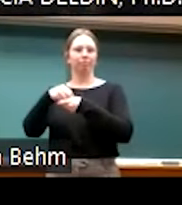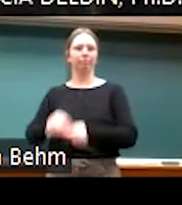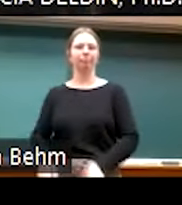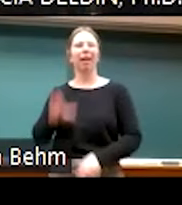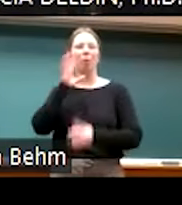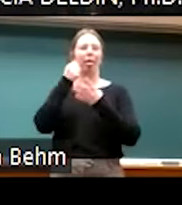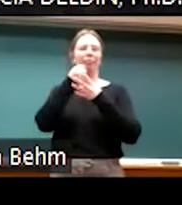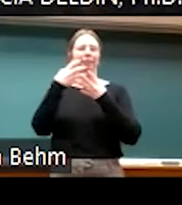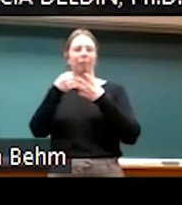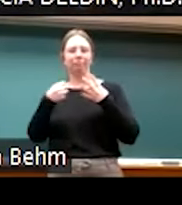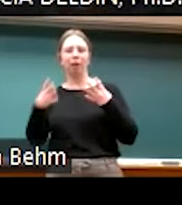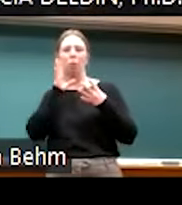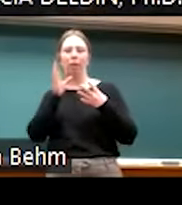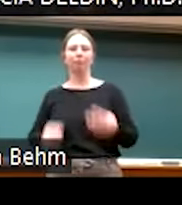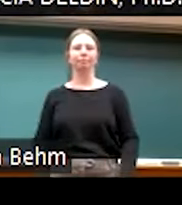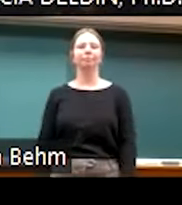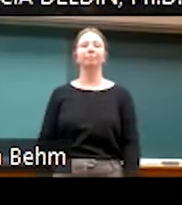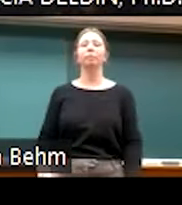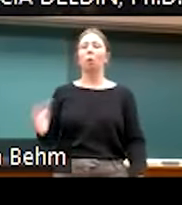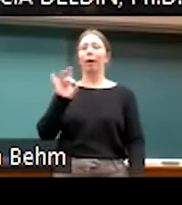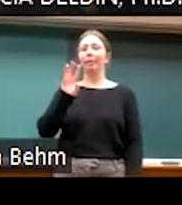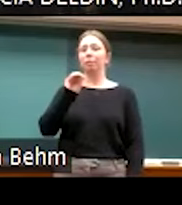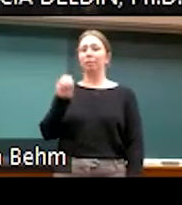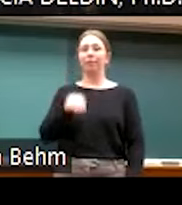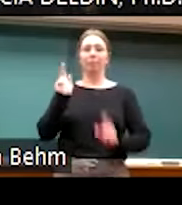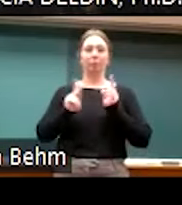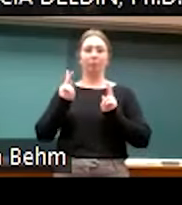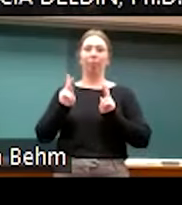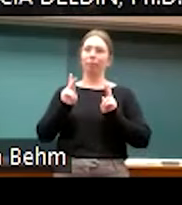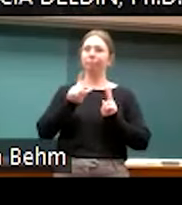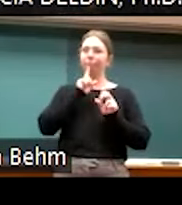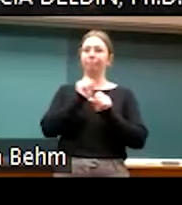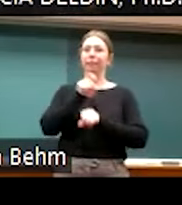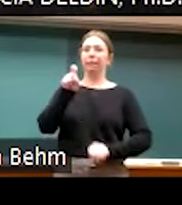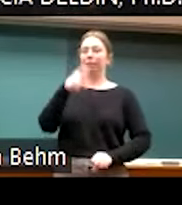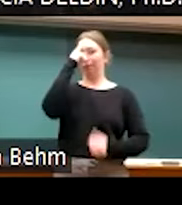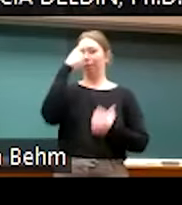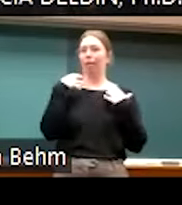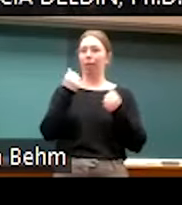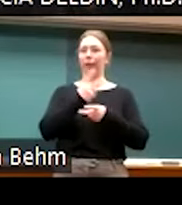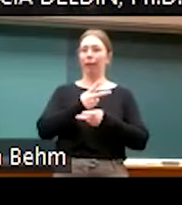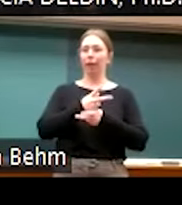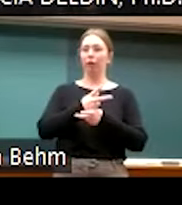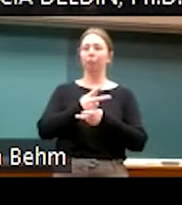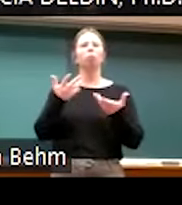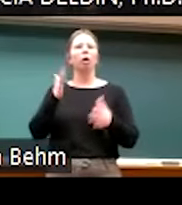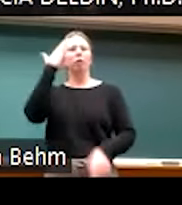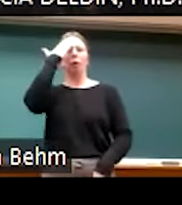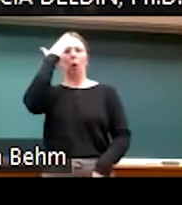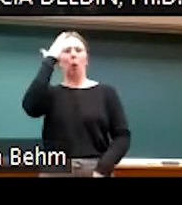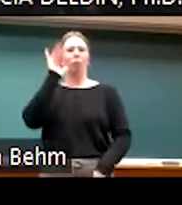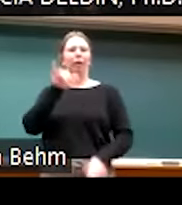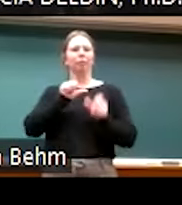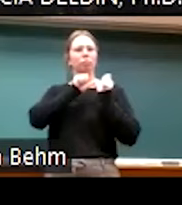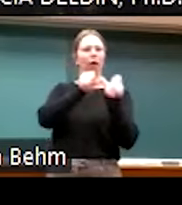Okay, so we say 86% of the population needs mental health care. And again, we already established that these are chronic and